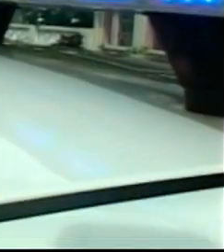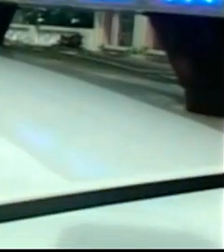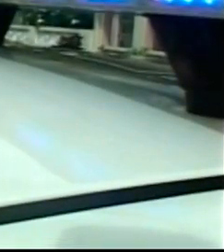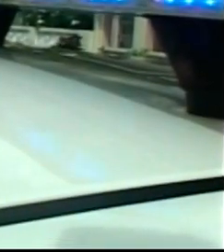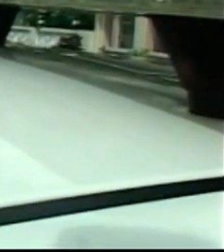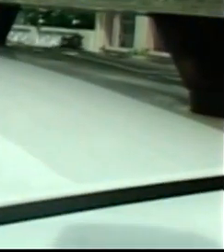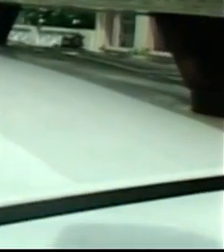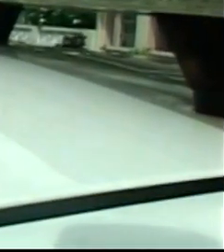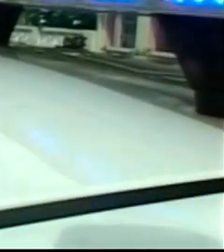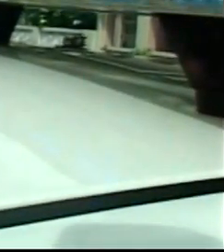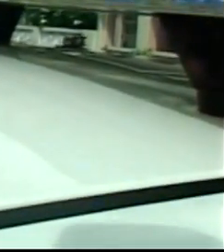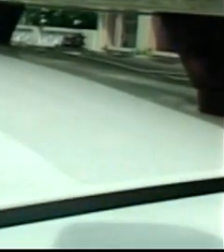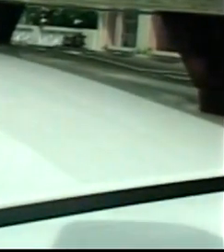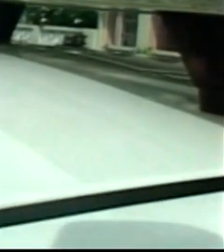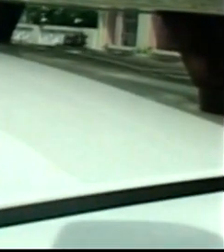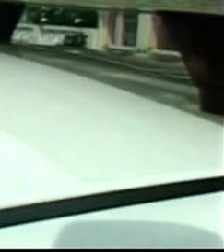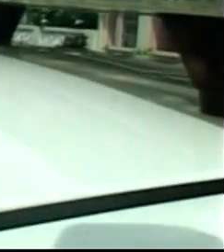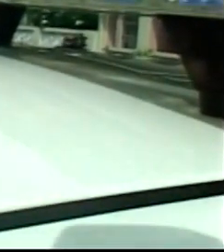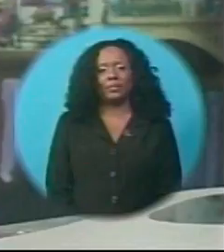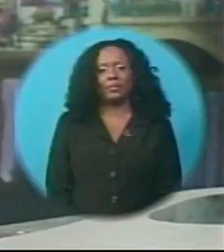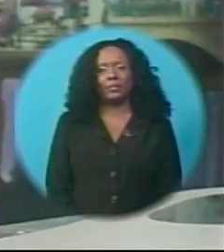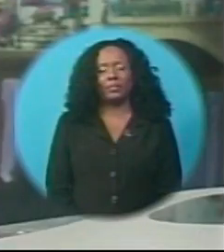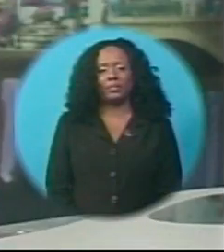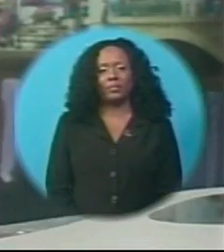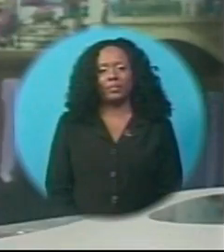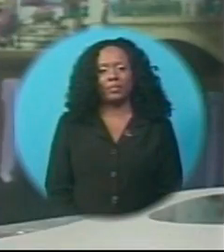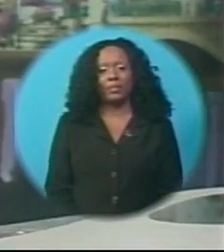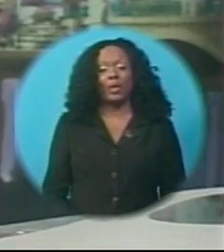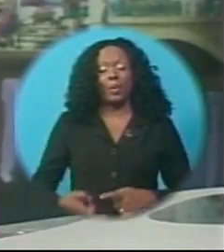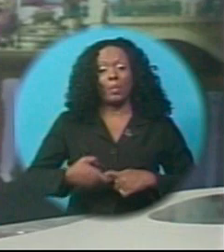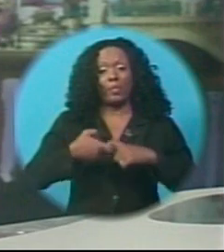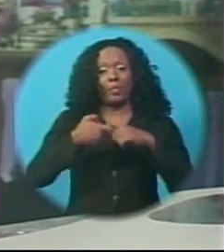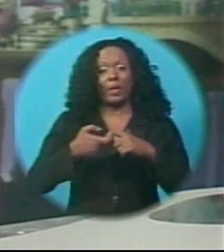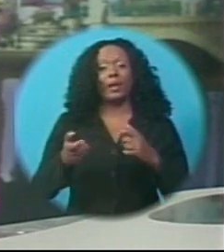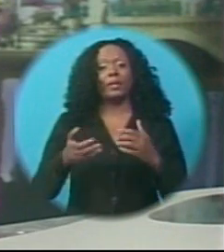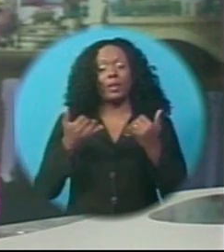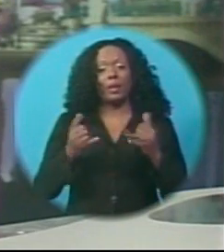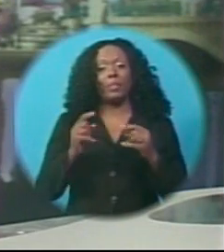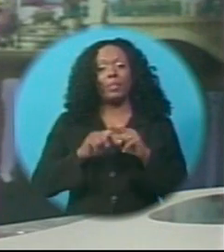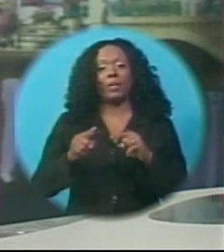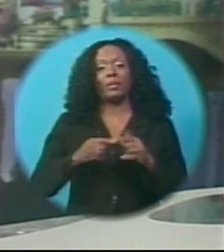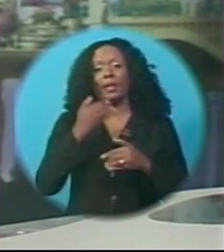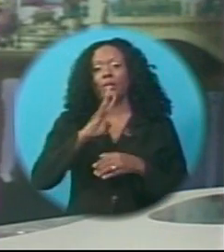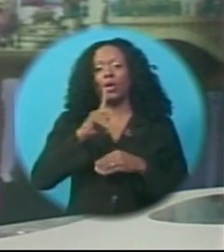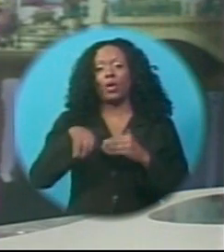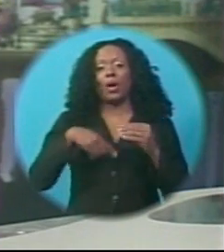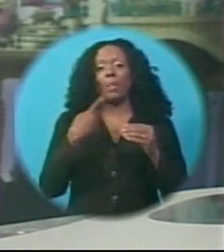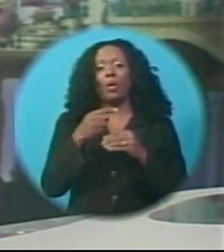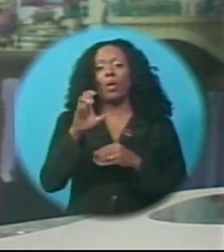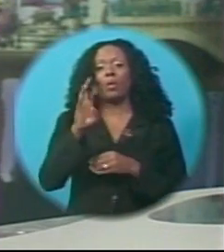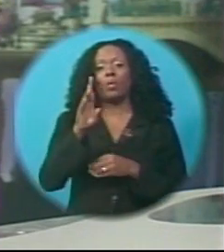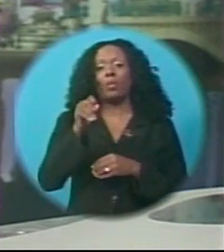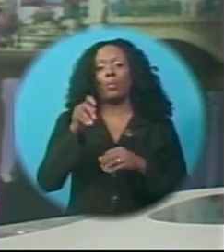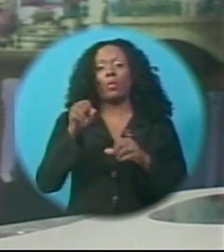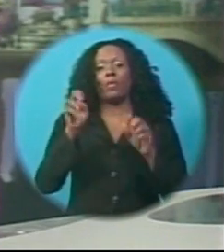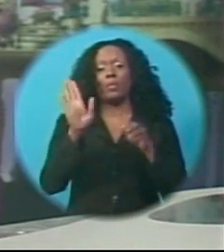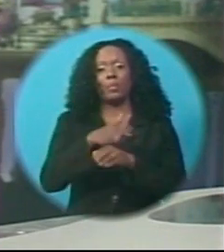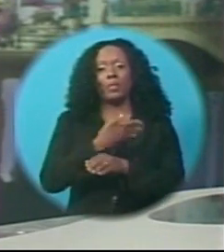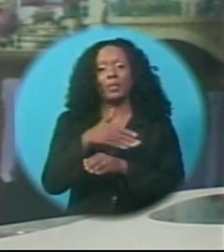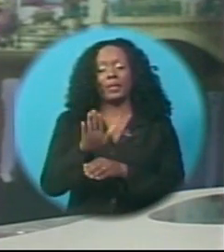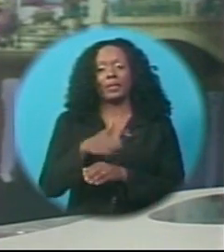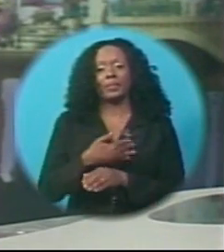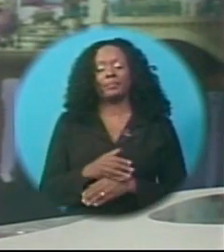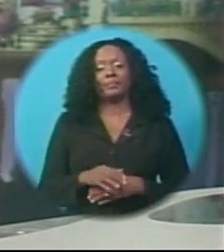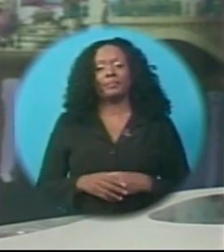if anybody was dead, but it was a very loud explosion. Police say no arrests have been made as yet, but are pleading with those who have